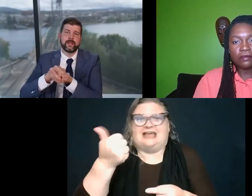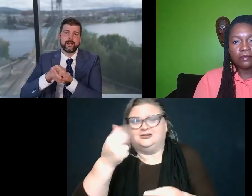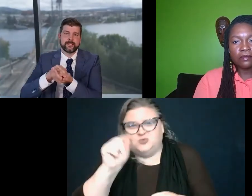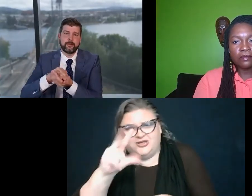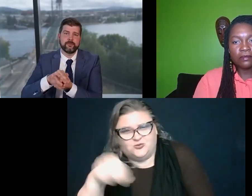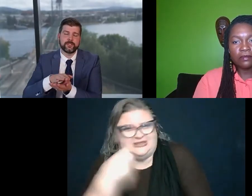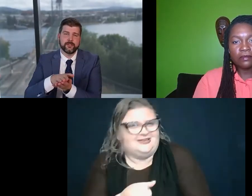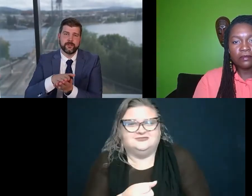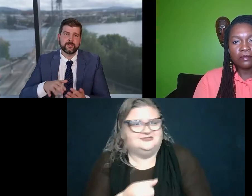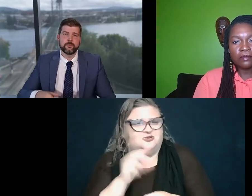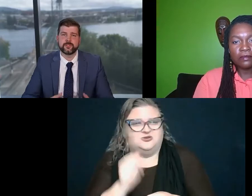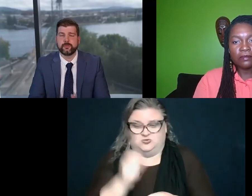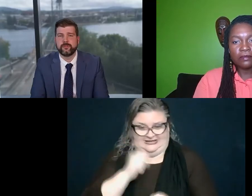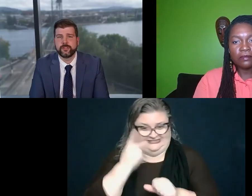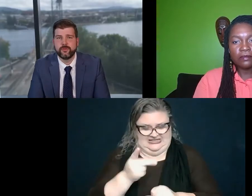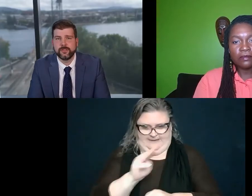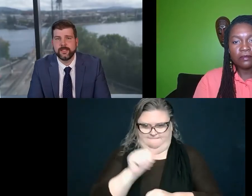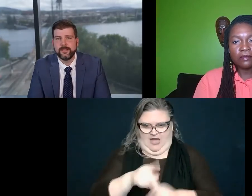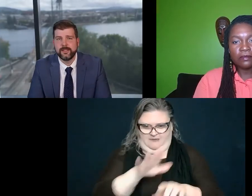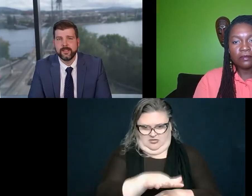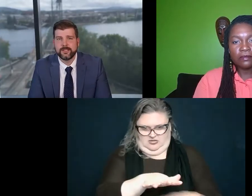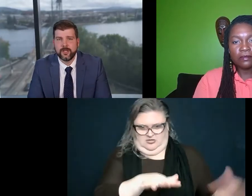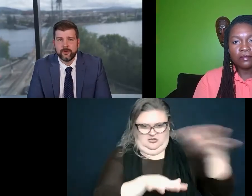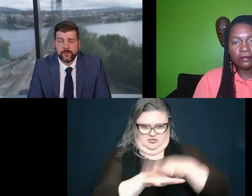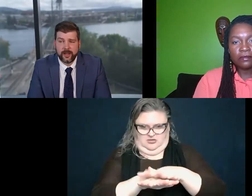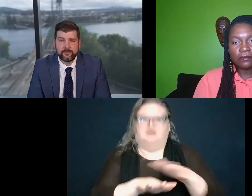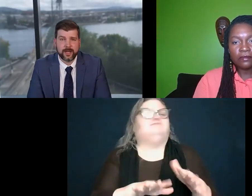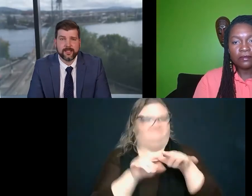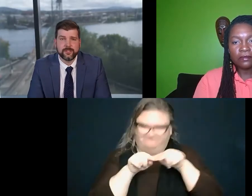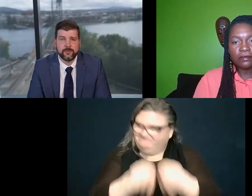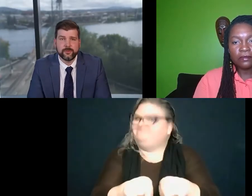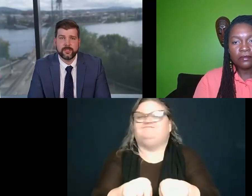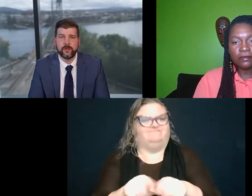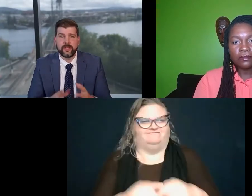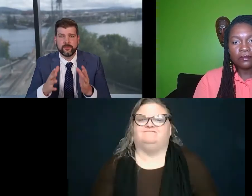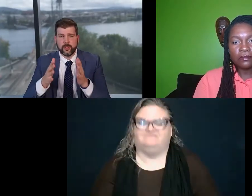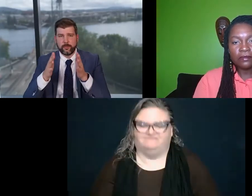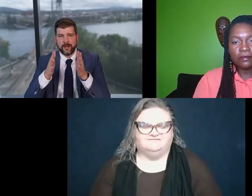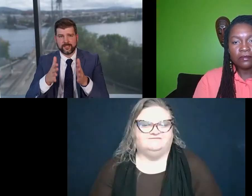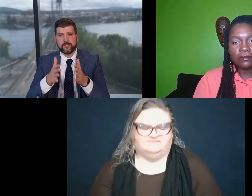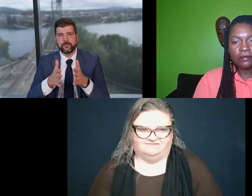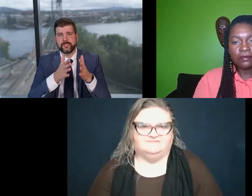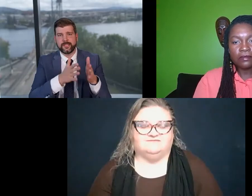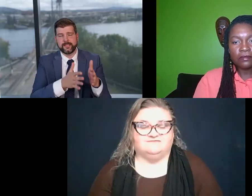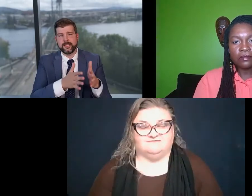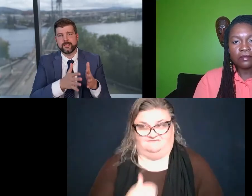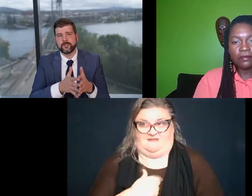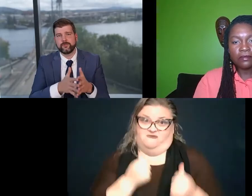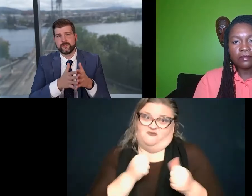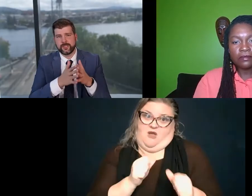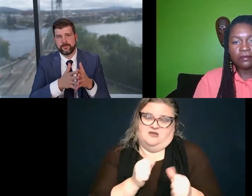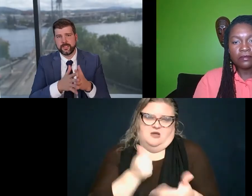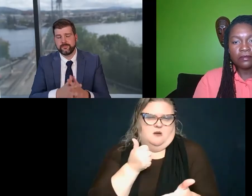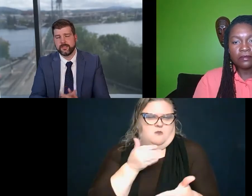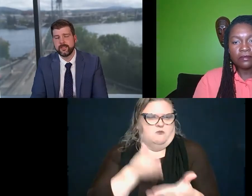maps right on top of each other, and it's almost a perfect overlay. So, you know, I've tried to, you know, even though prosecution is not the answer